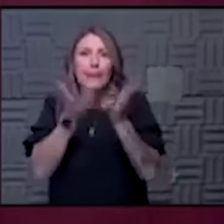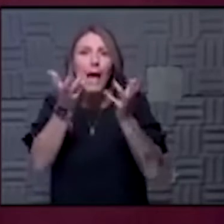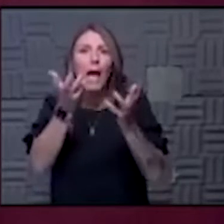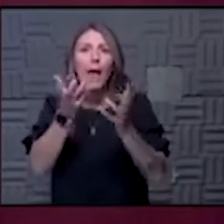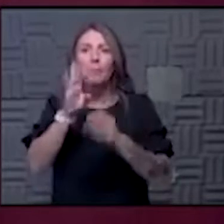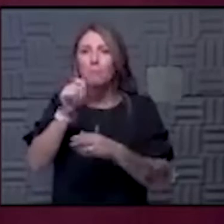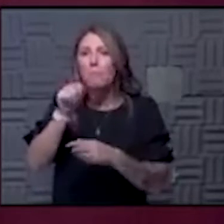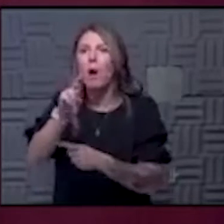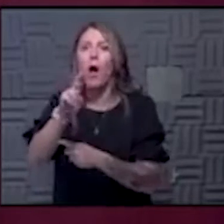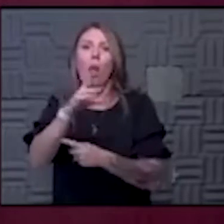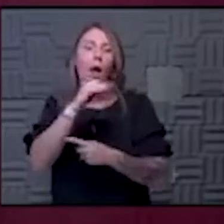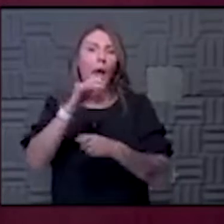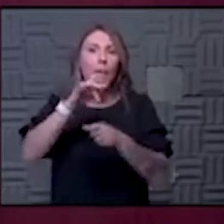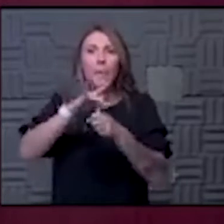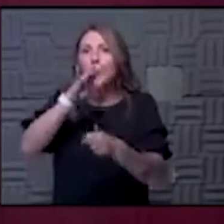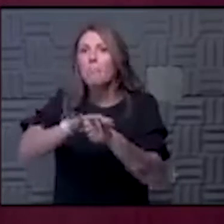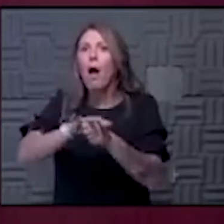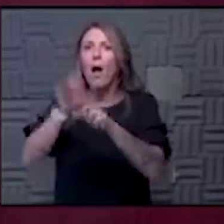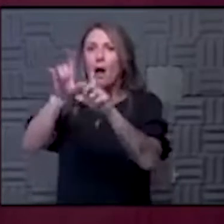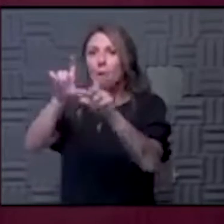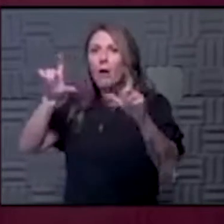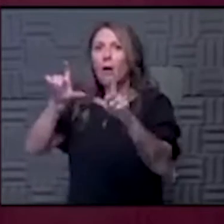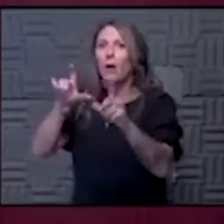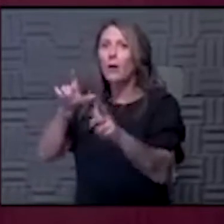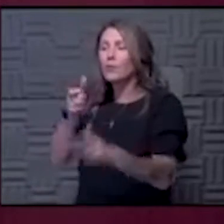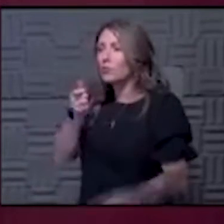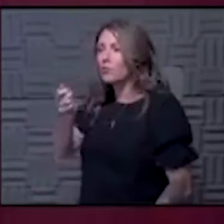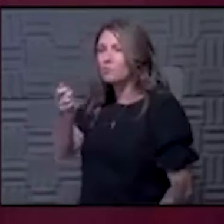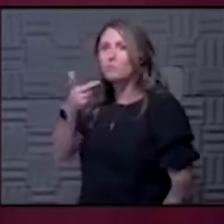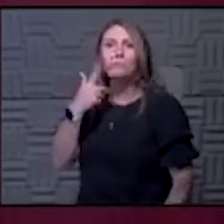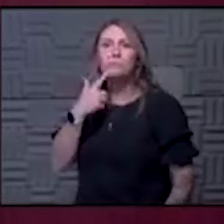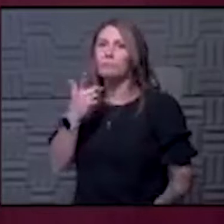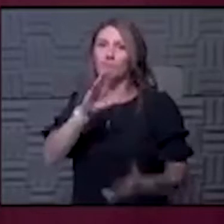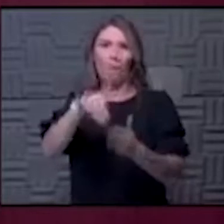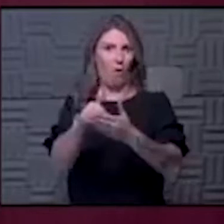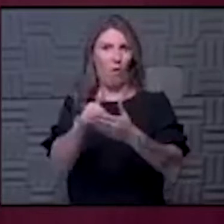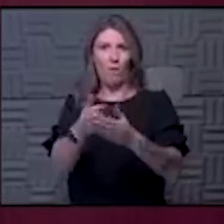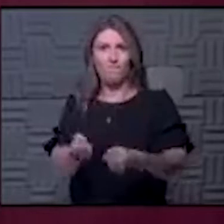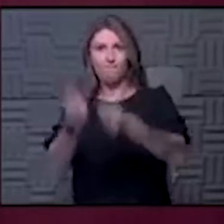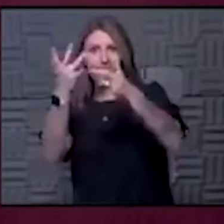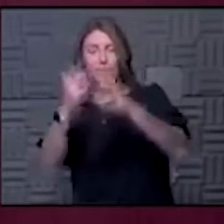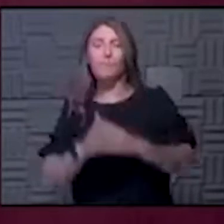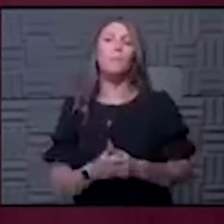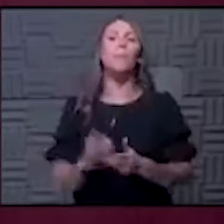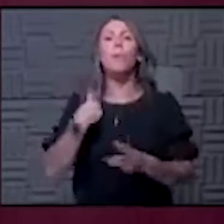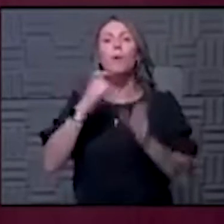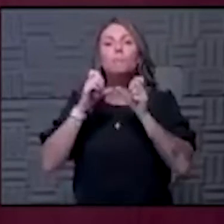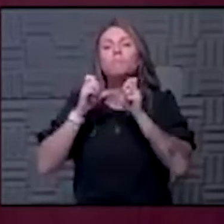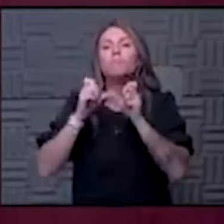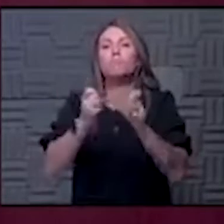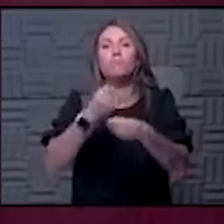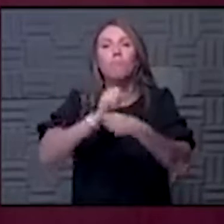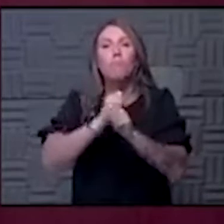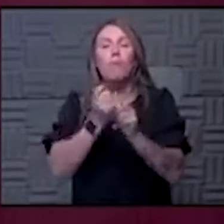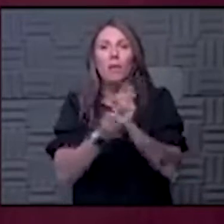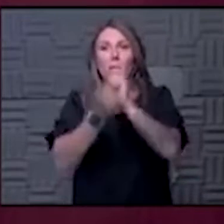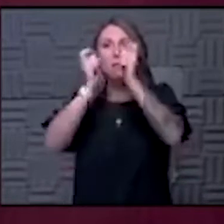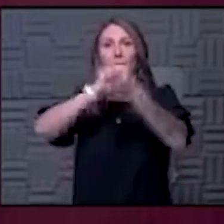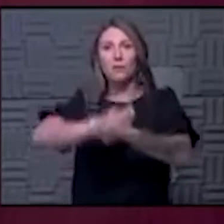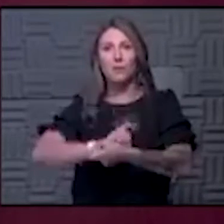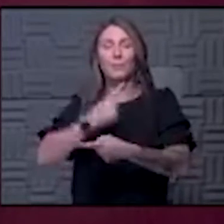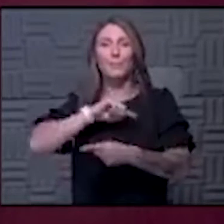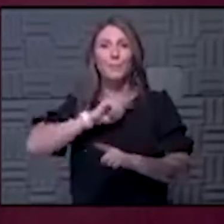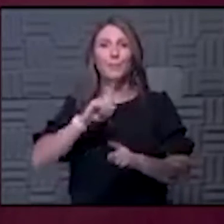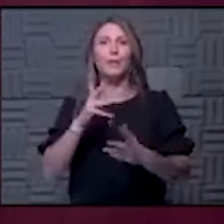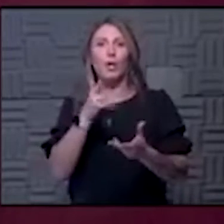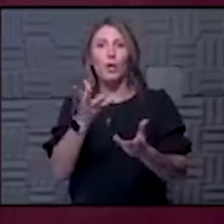were able to help themselves, those are all gone. So we're continuing to adjust and make shifts to ensure that we're